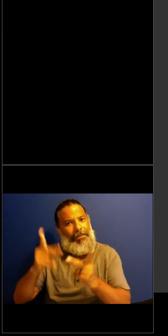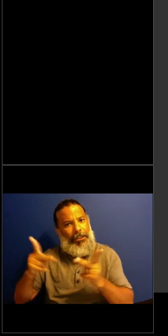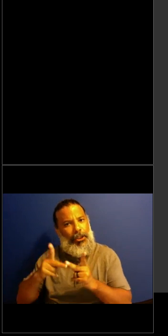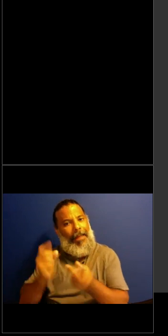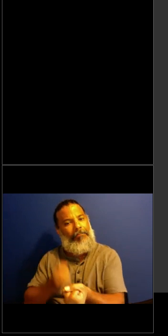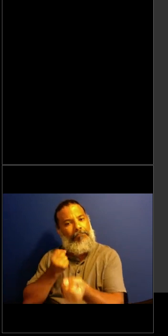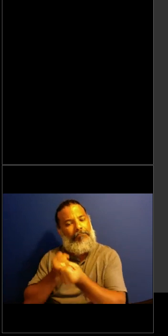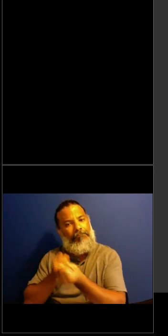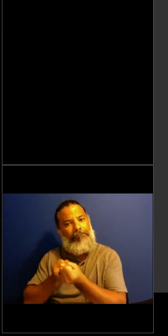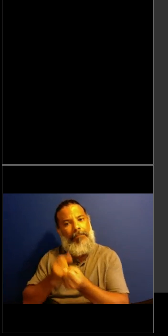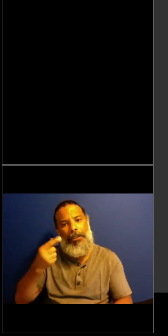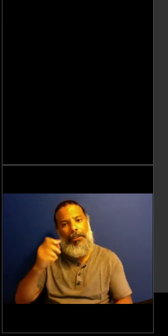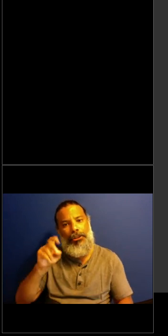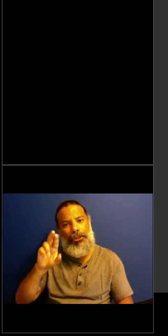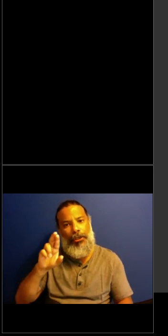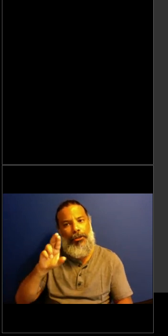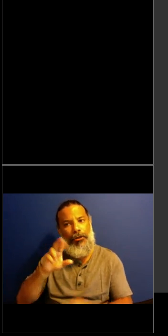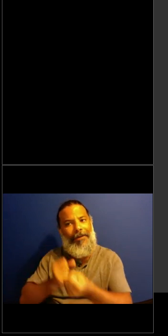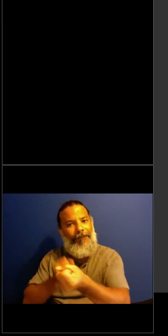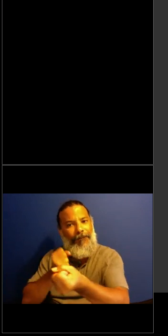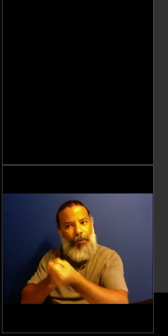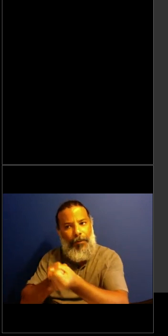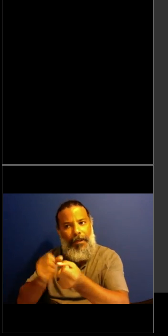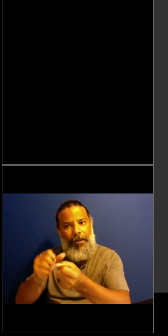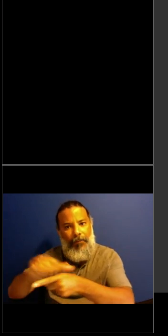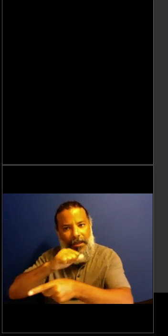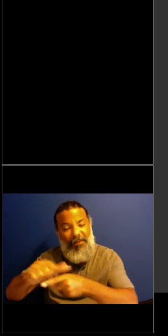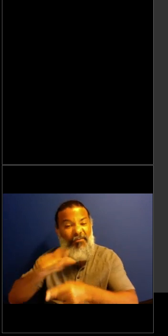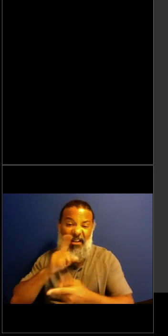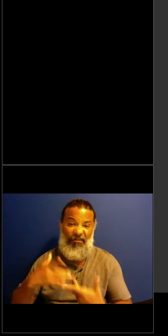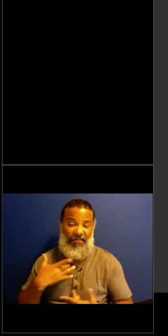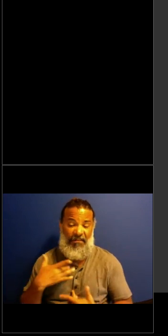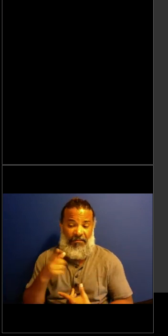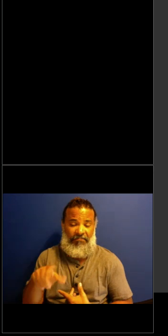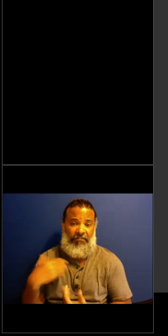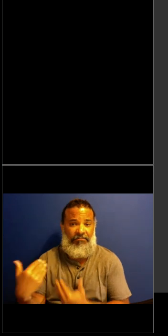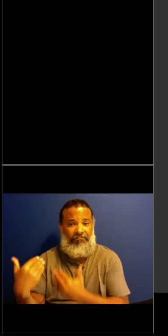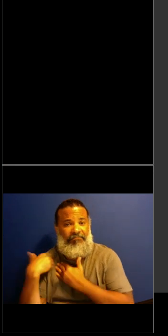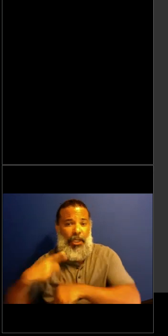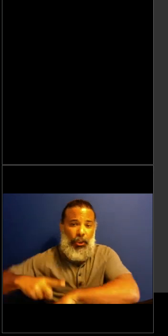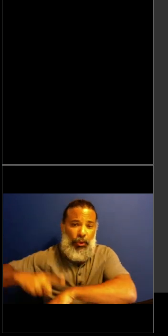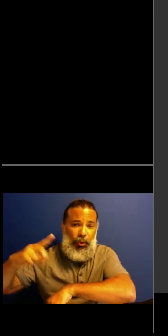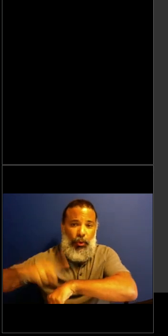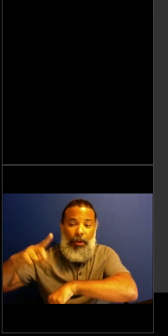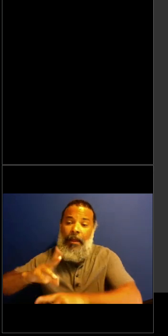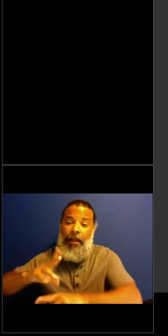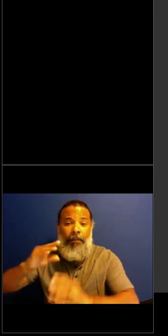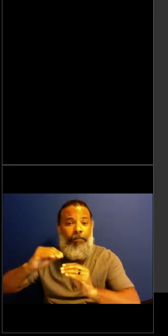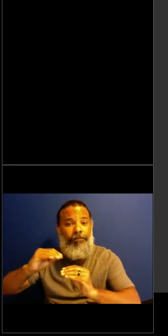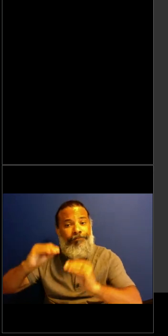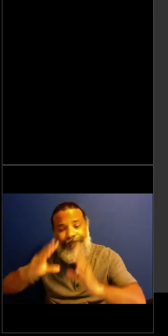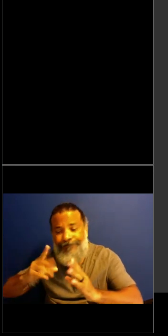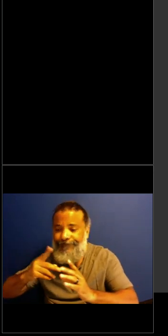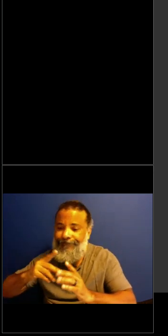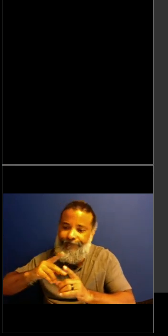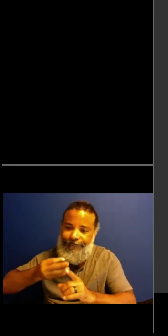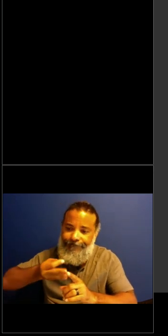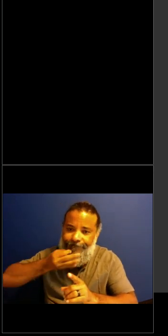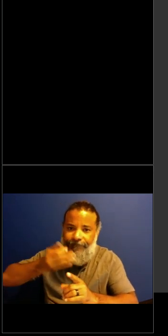affirming linguistic practices. And actually, we would say they have a responsibility to bring their professional insights to bear on creating more